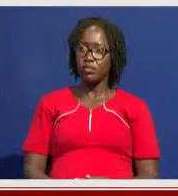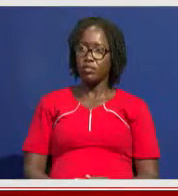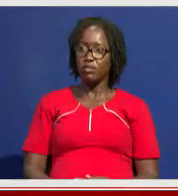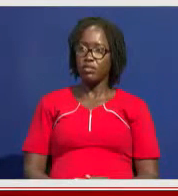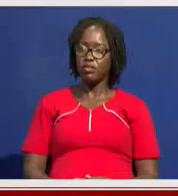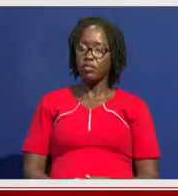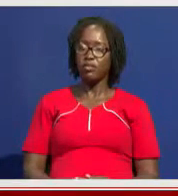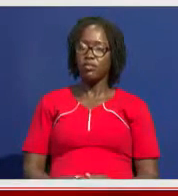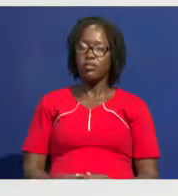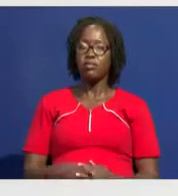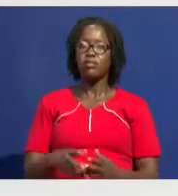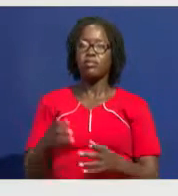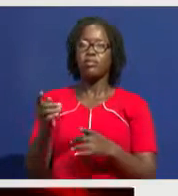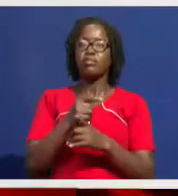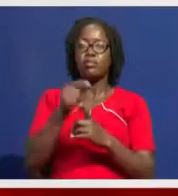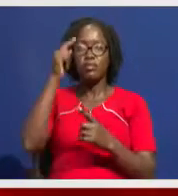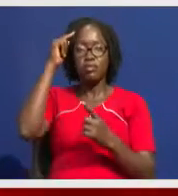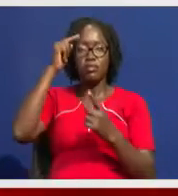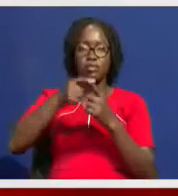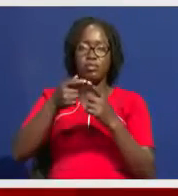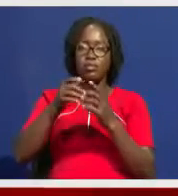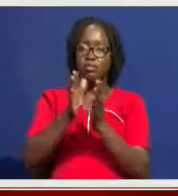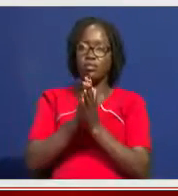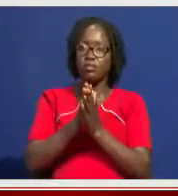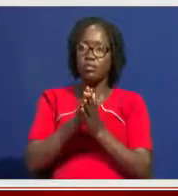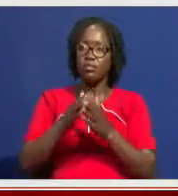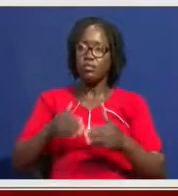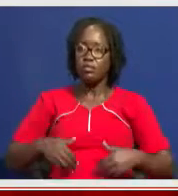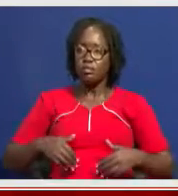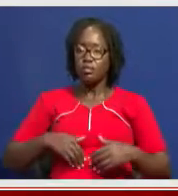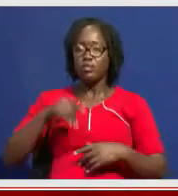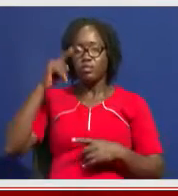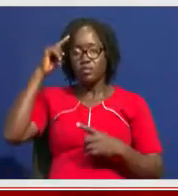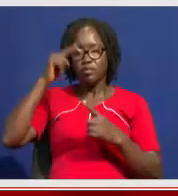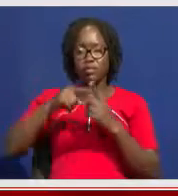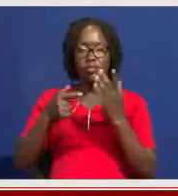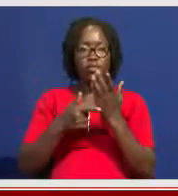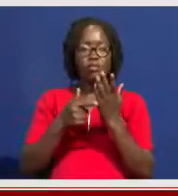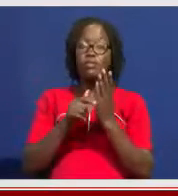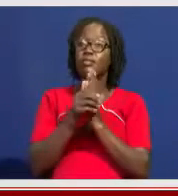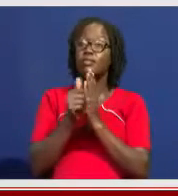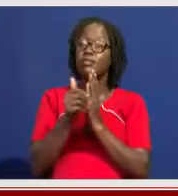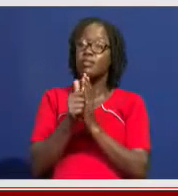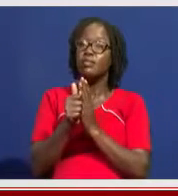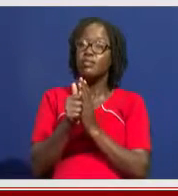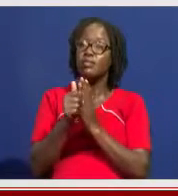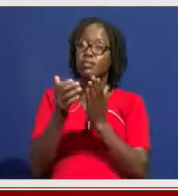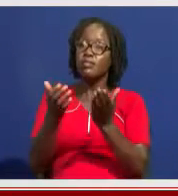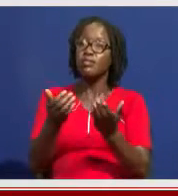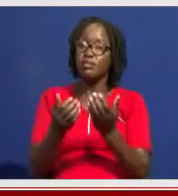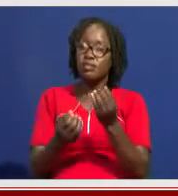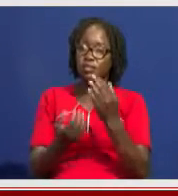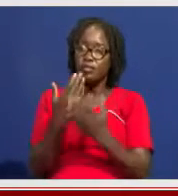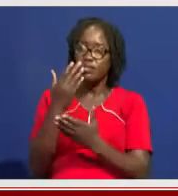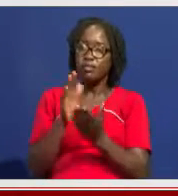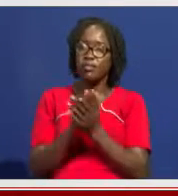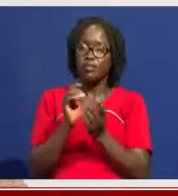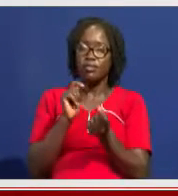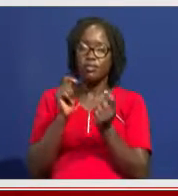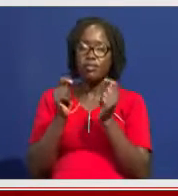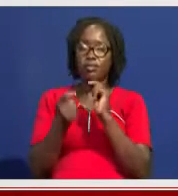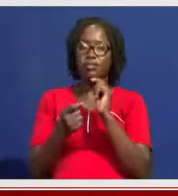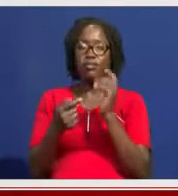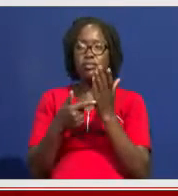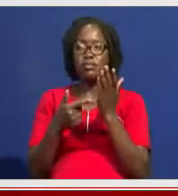and a comprehensive training targeting to equip the youth with key digital skills and expertise needed to thrive in the rapidly evolving